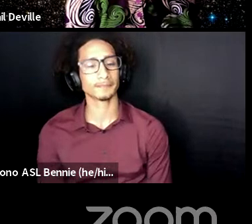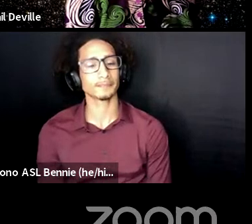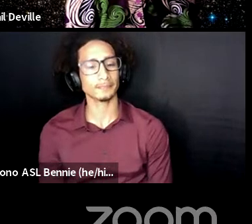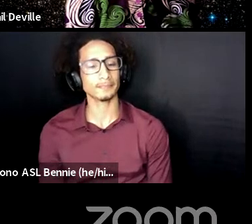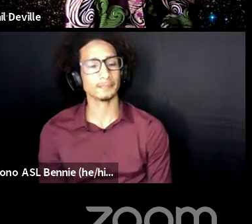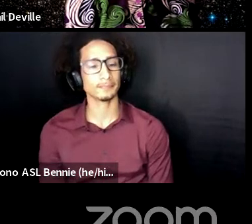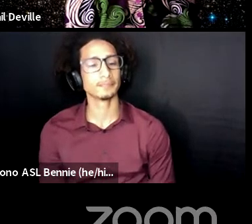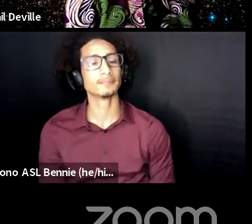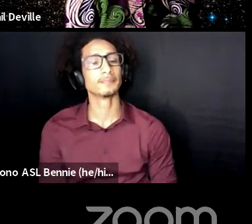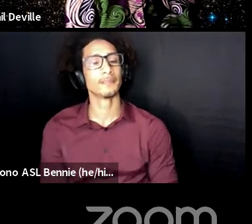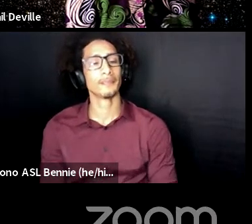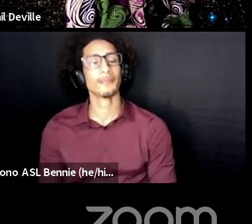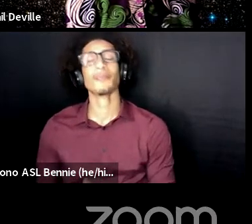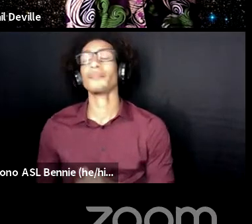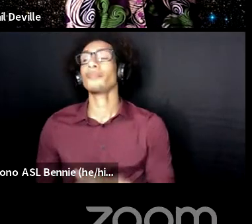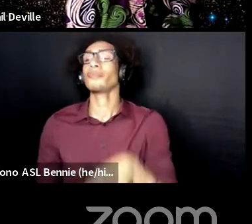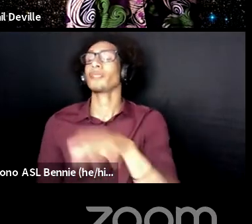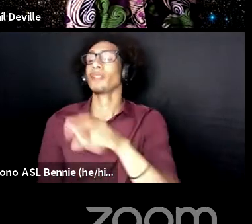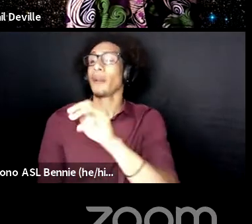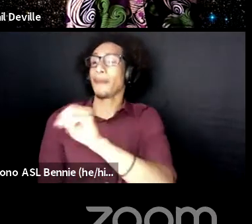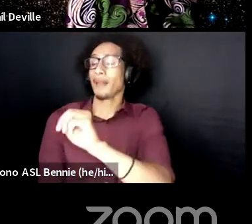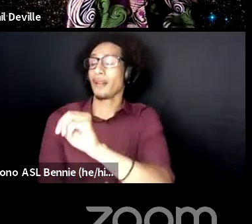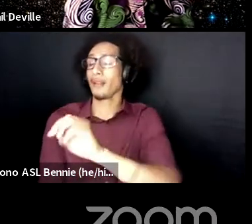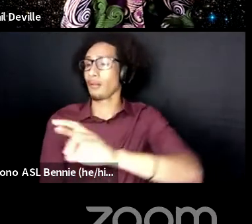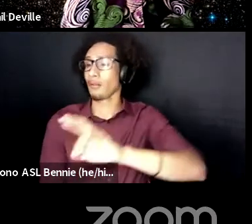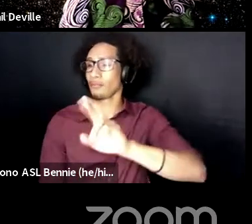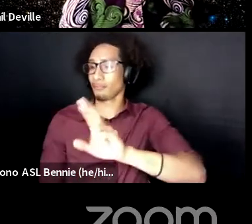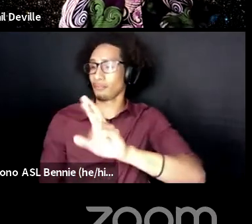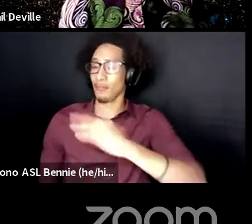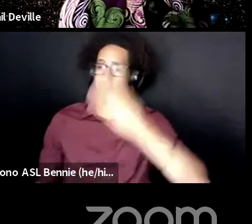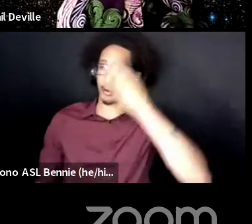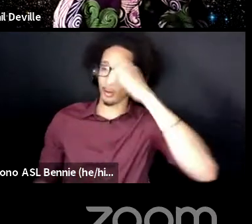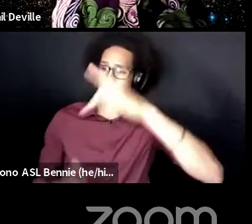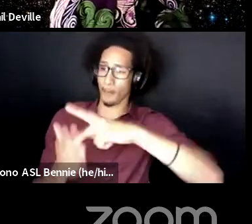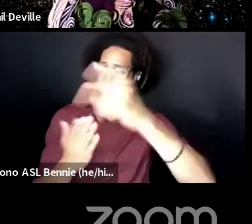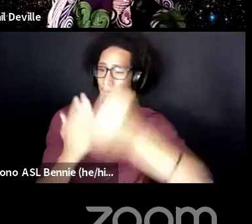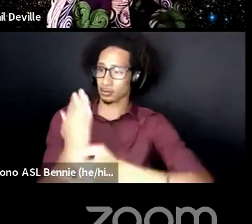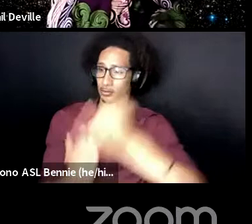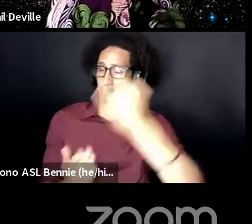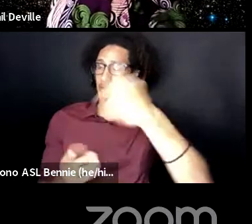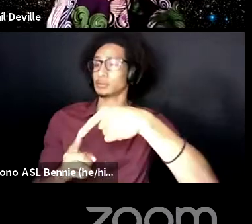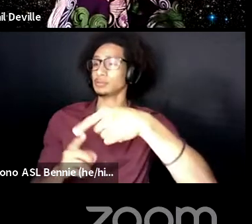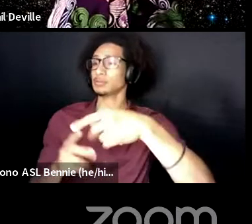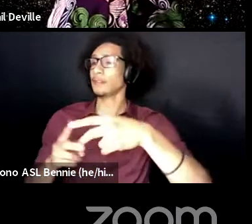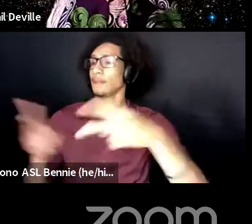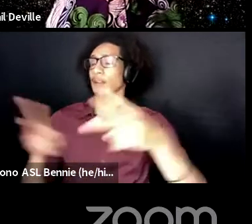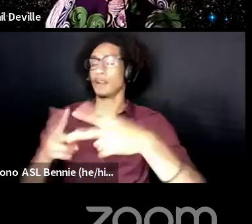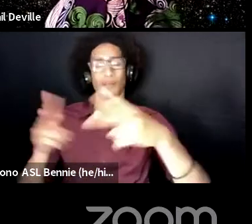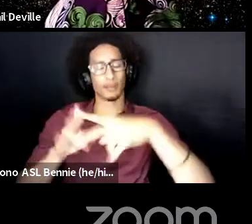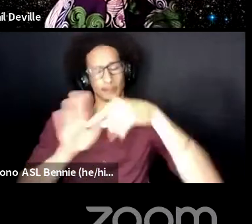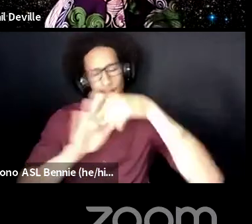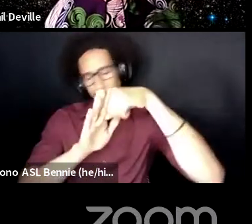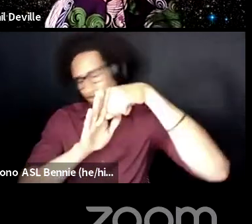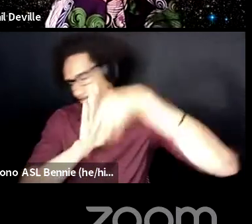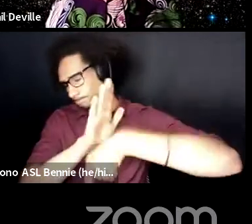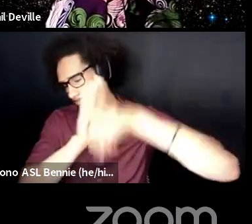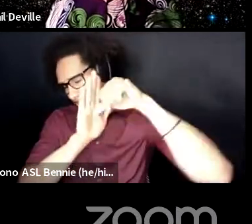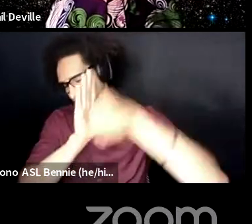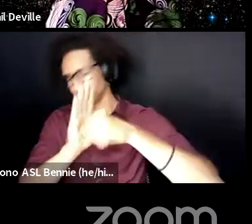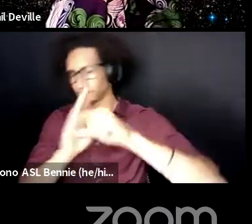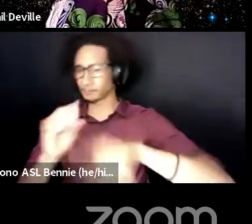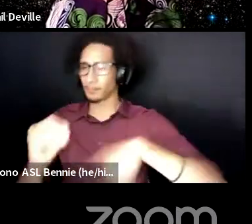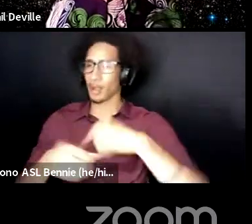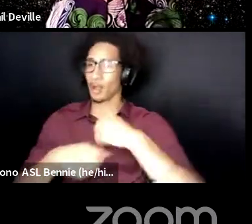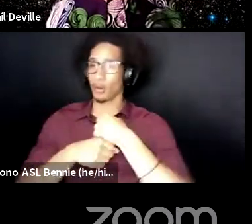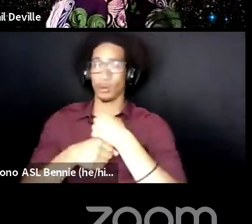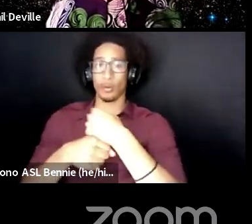is infused with your politic around creating space for women artists, for Black